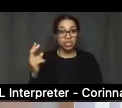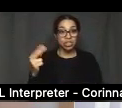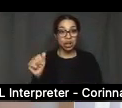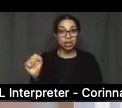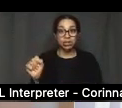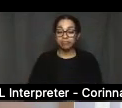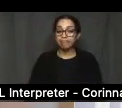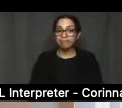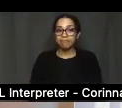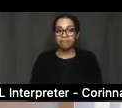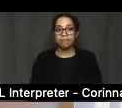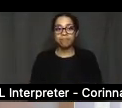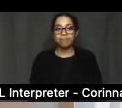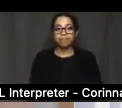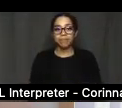All right.